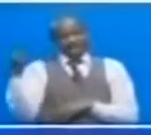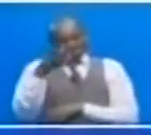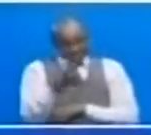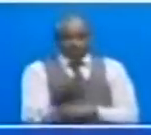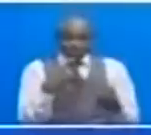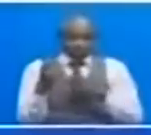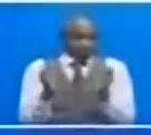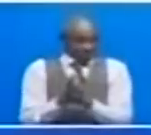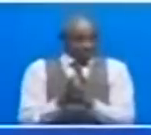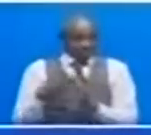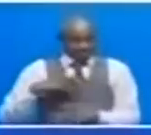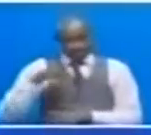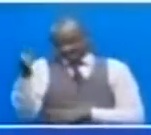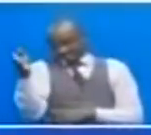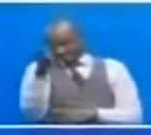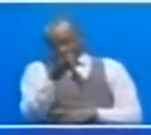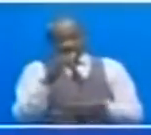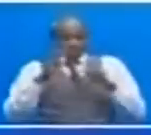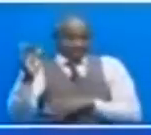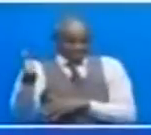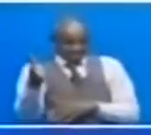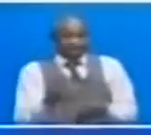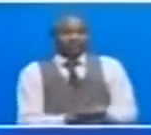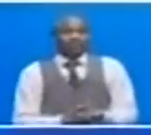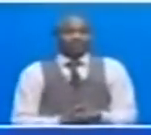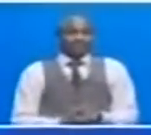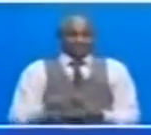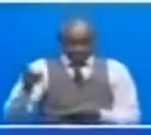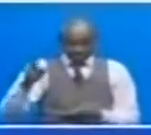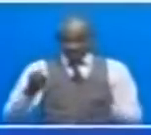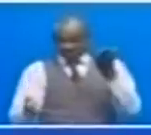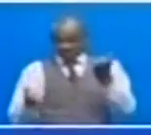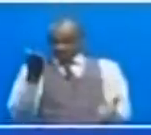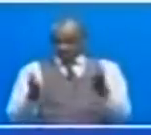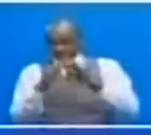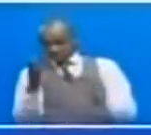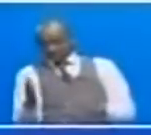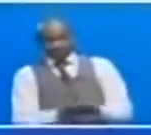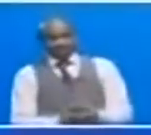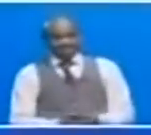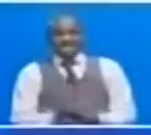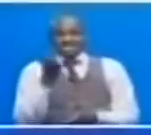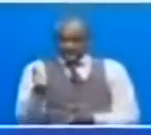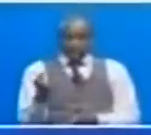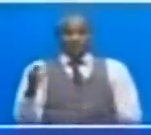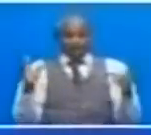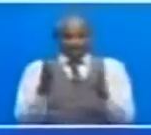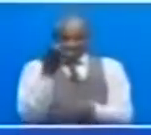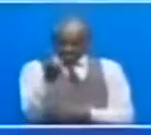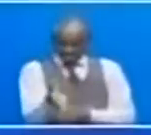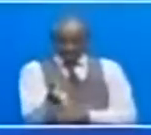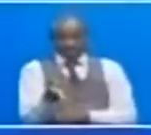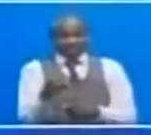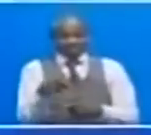They have talked to the affected persons. They have done the evaluation. Contracting companies China Uyi and